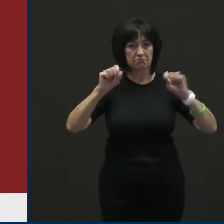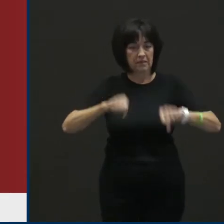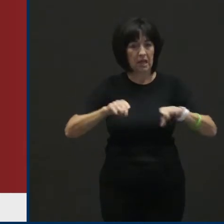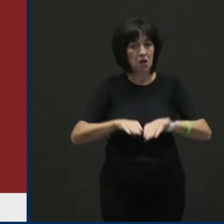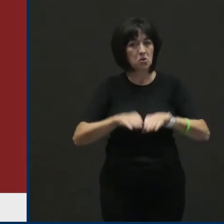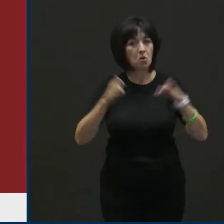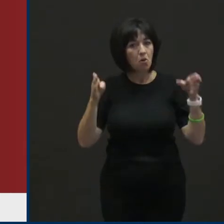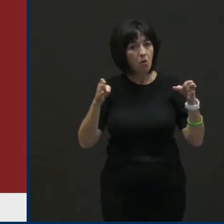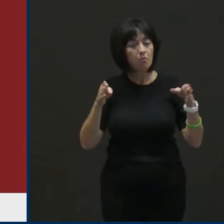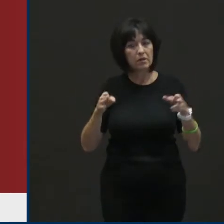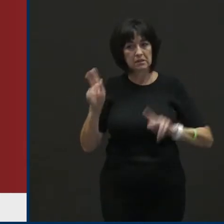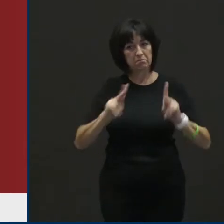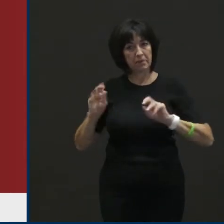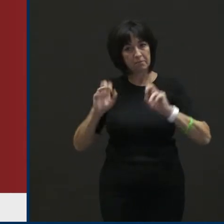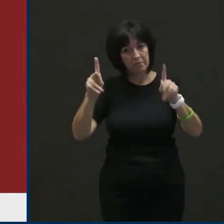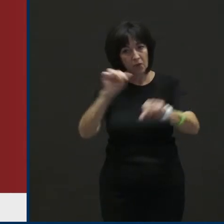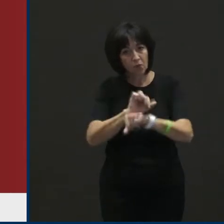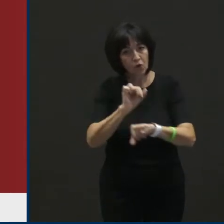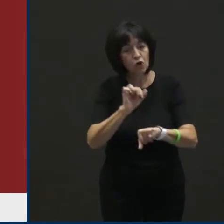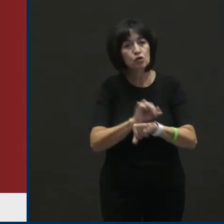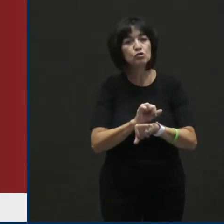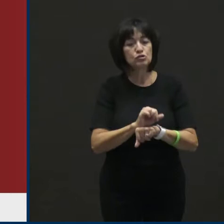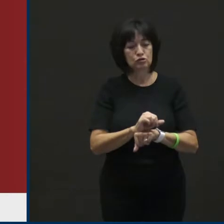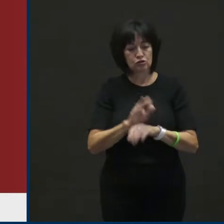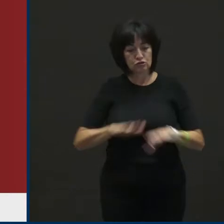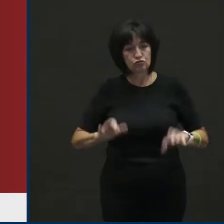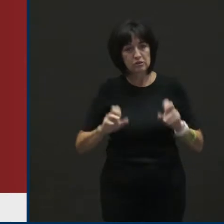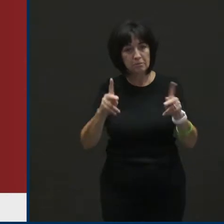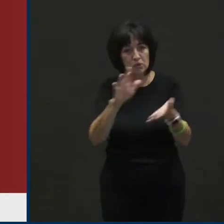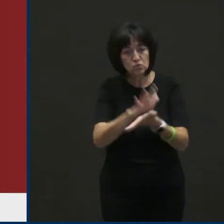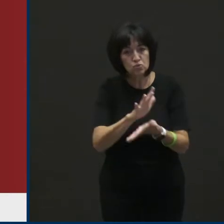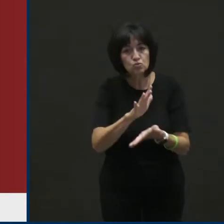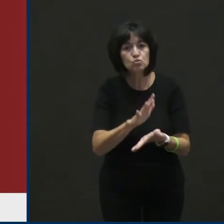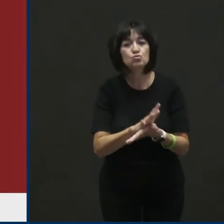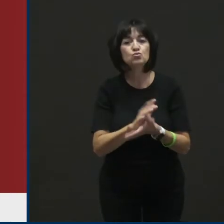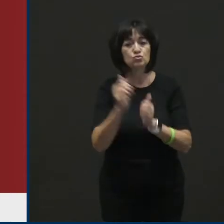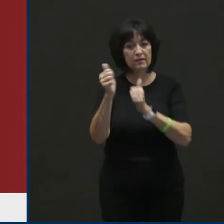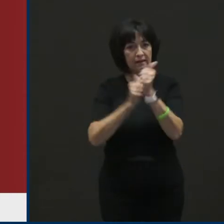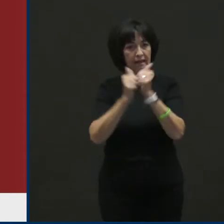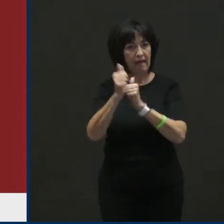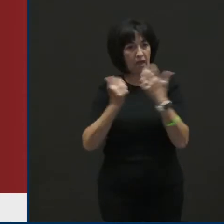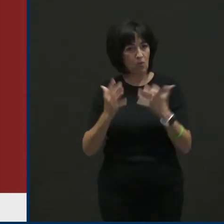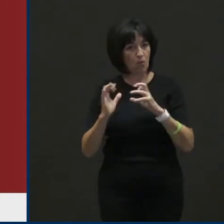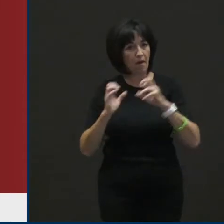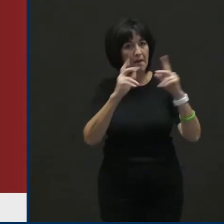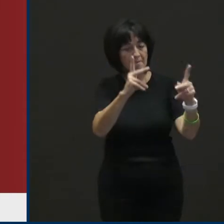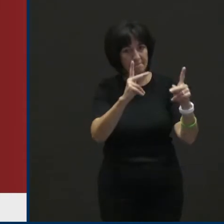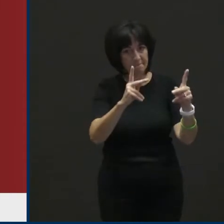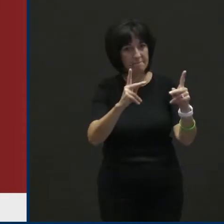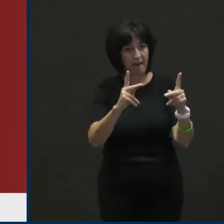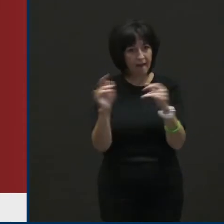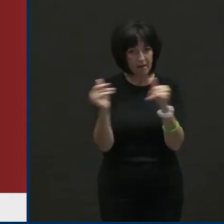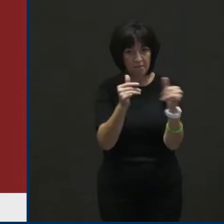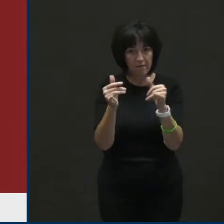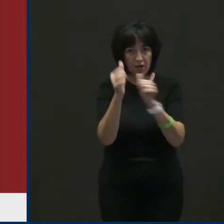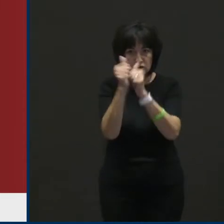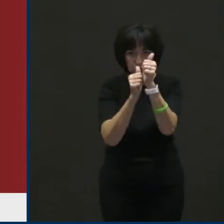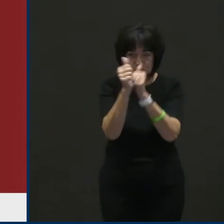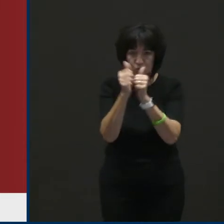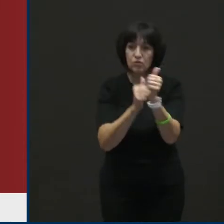get athletes back on the field participating, and that is to wear a mask in